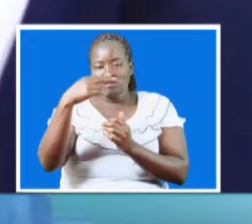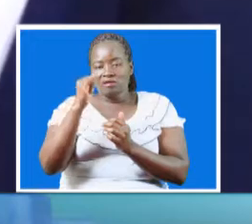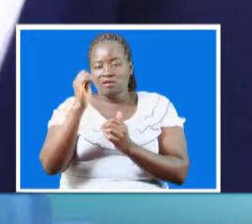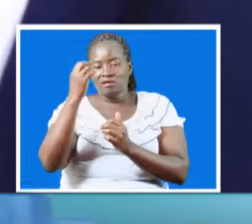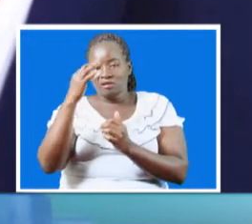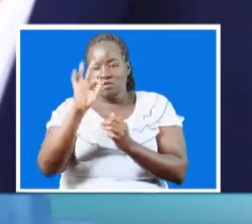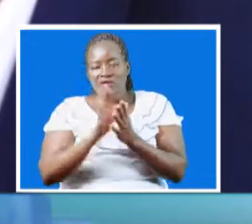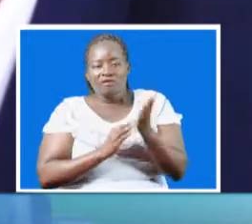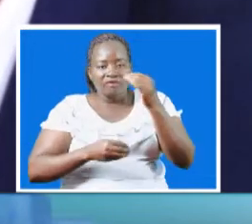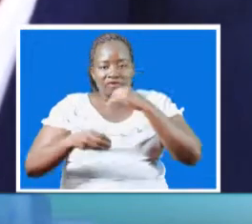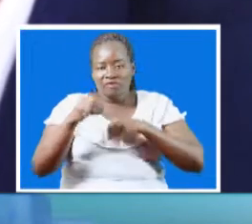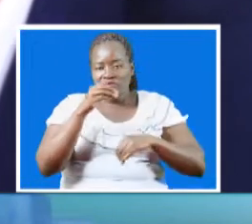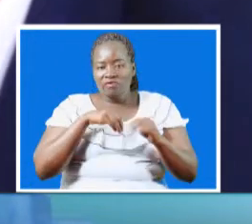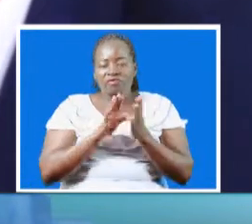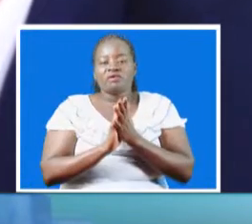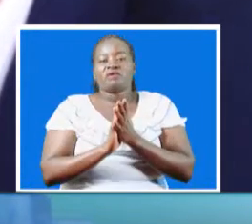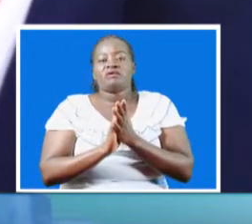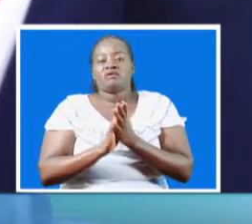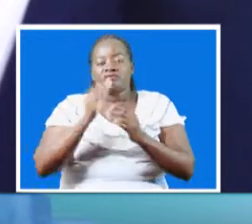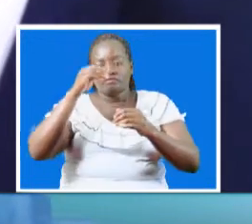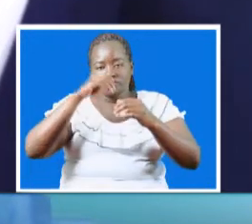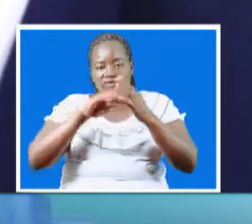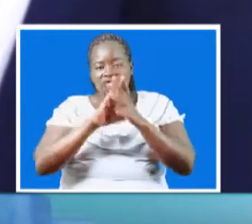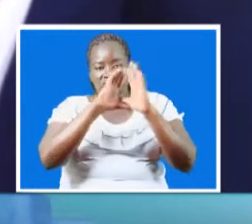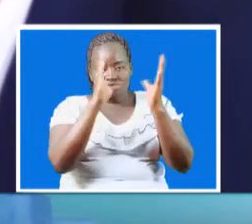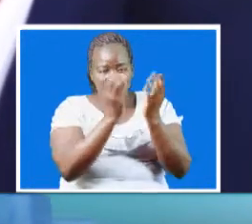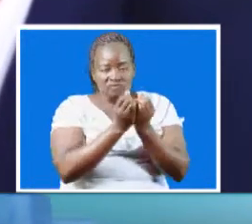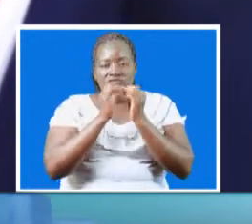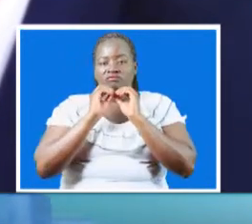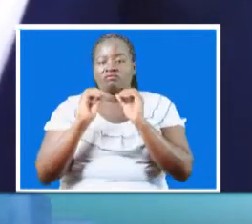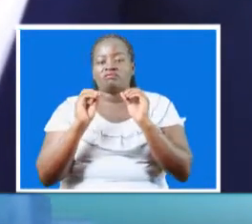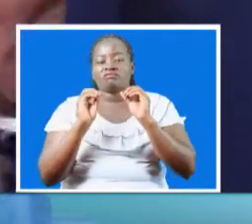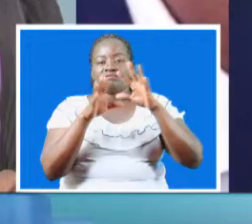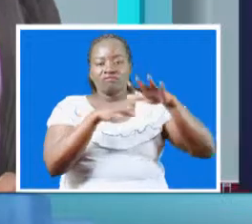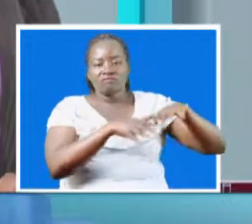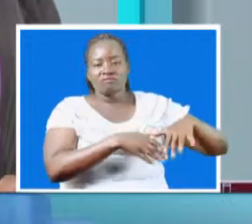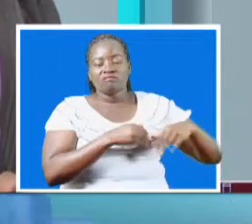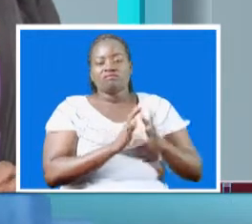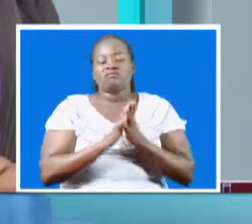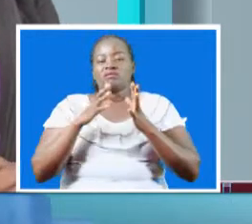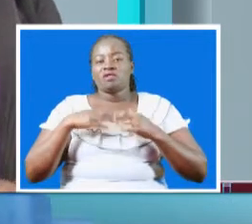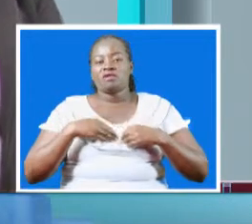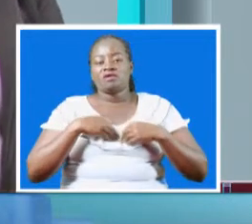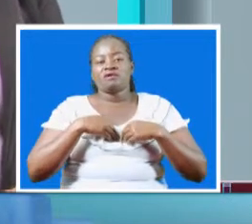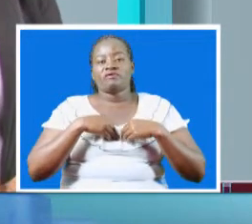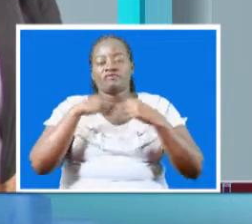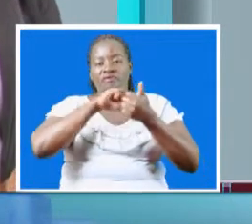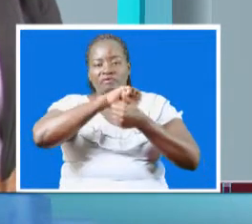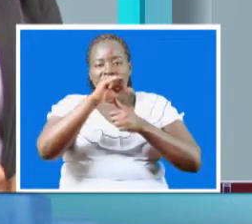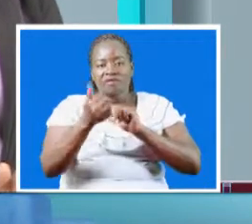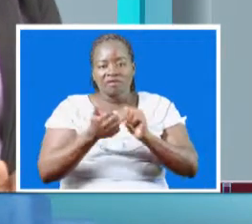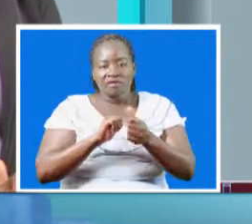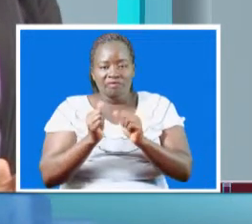urigitani NHIF kuga utina ugumania thini wa bohogero oho toriona shigi